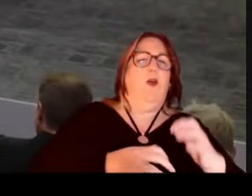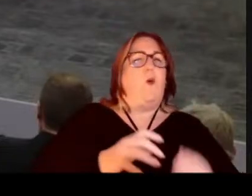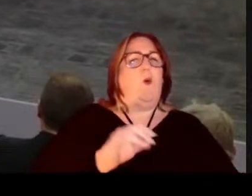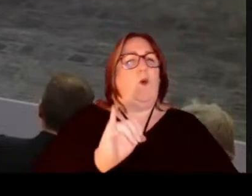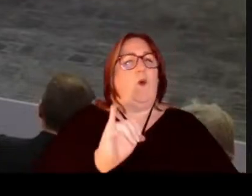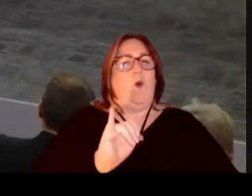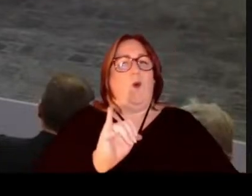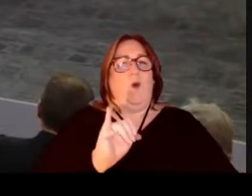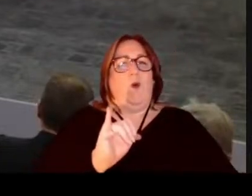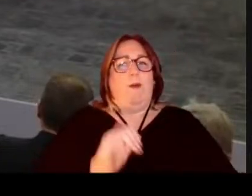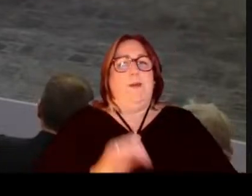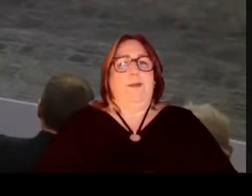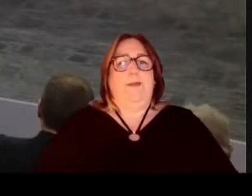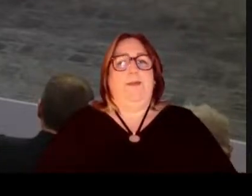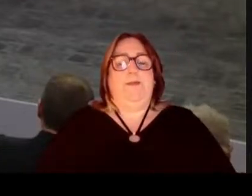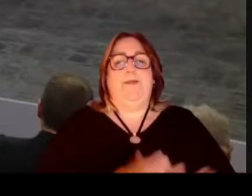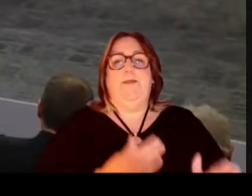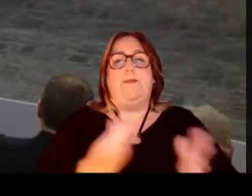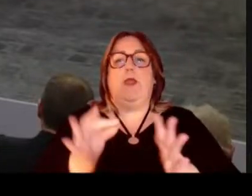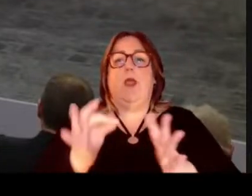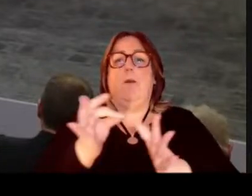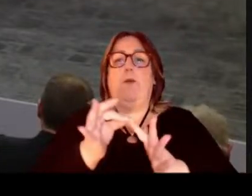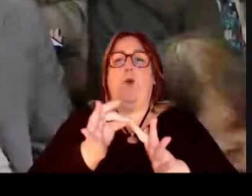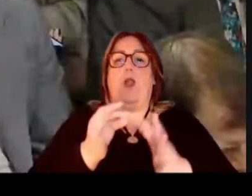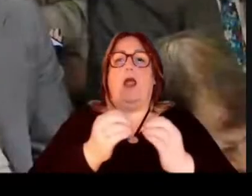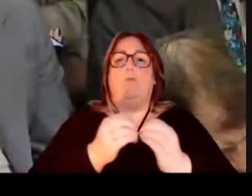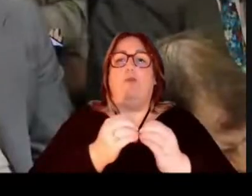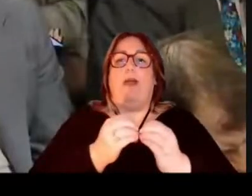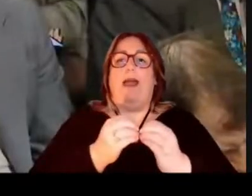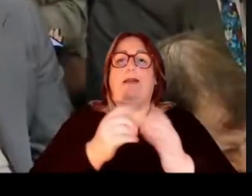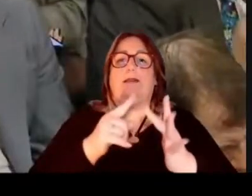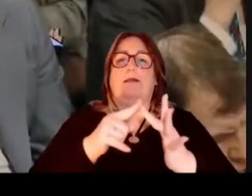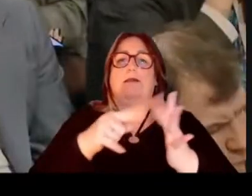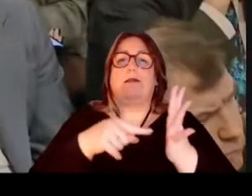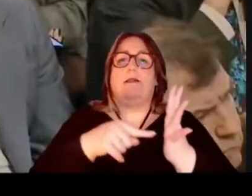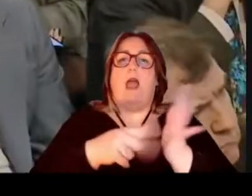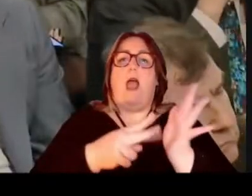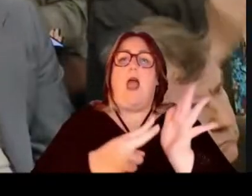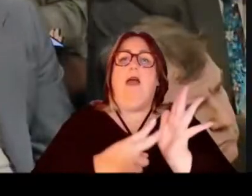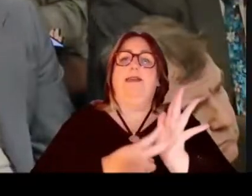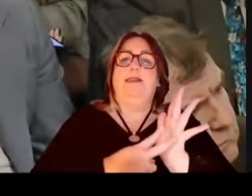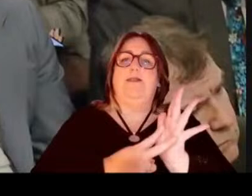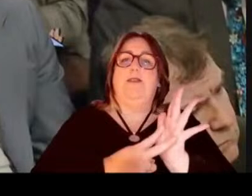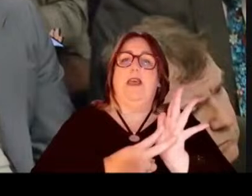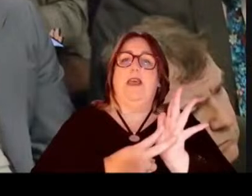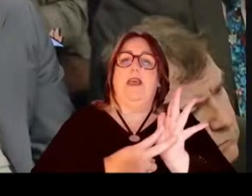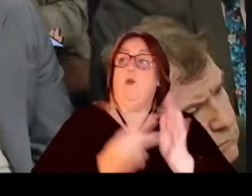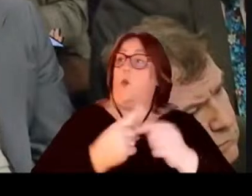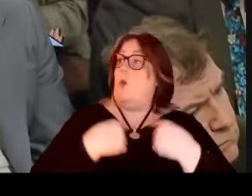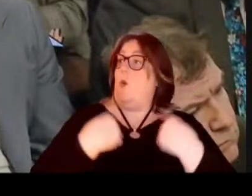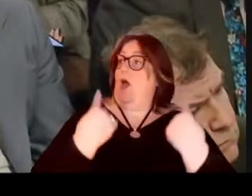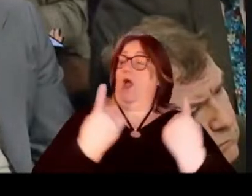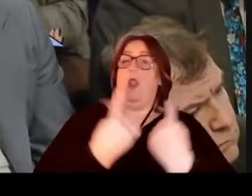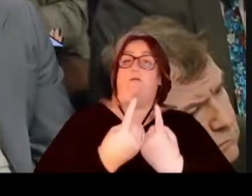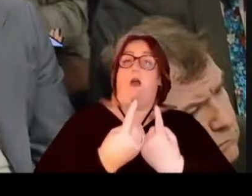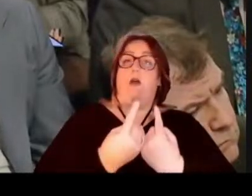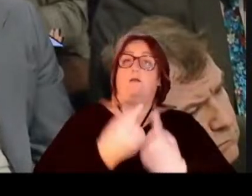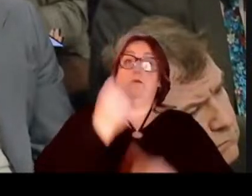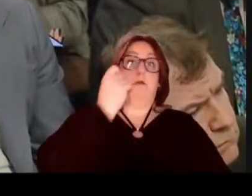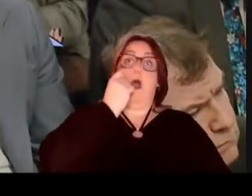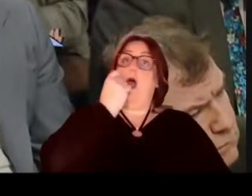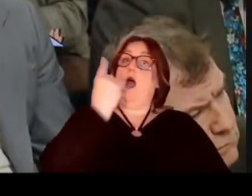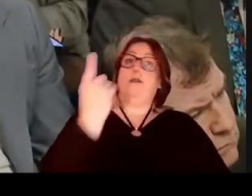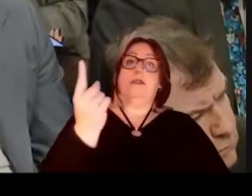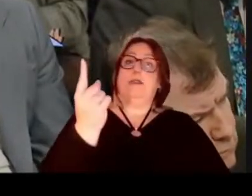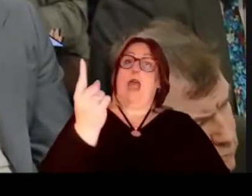from ITV? Paul Brand from ITV. Thank you, Prime Minister. All of us, as you say, as journalists, understand the risk of contempt of court, of